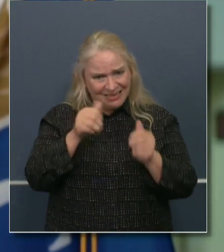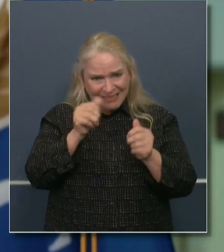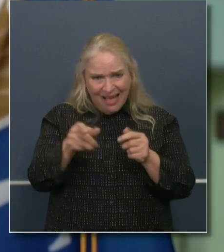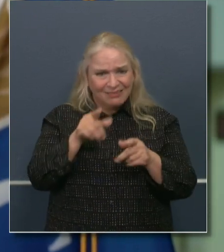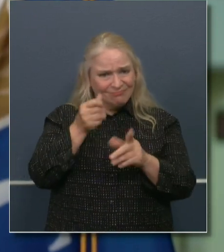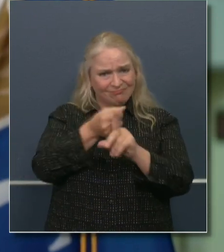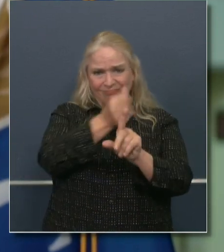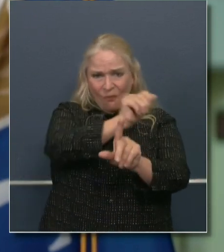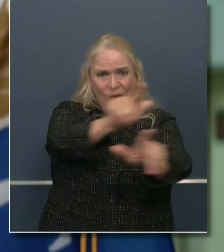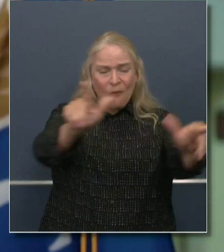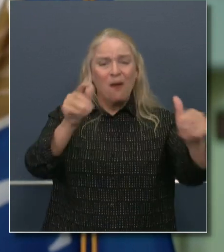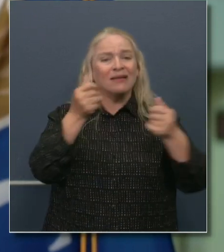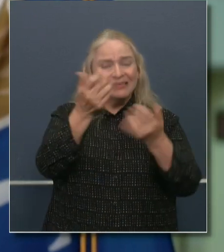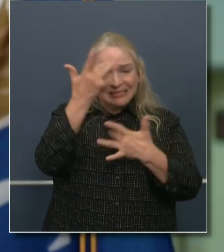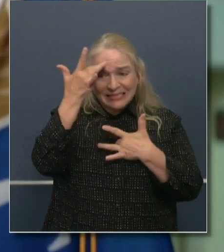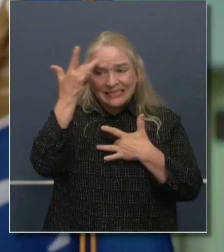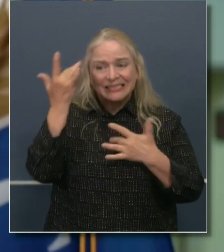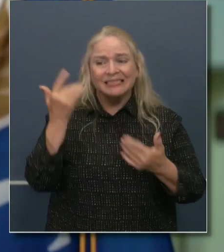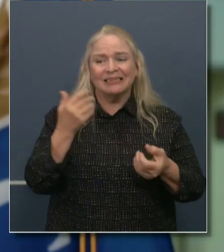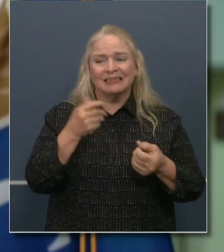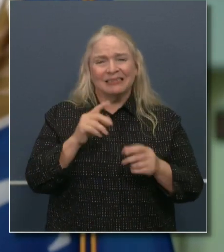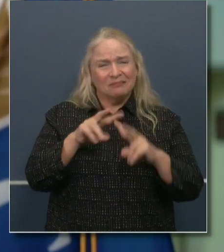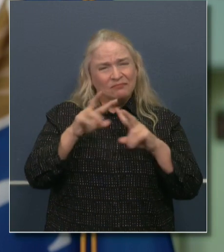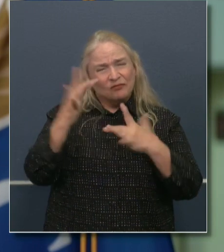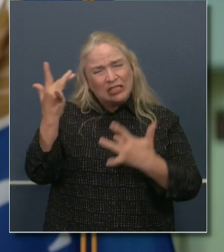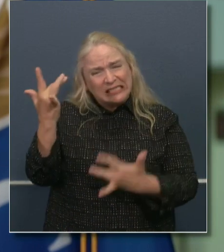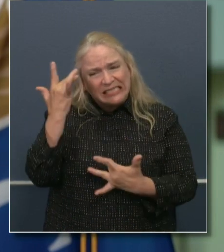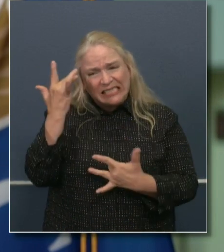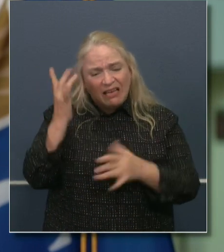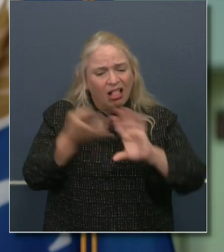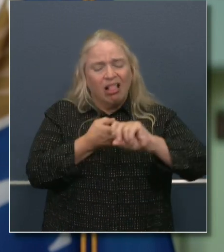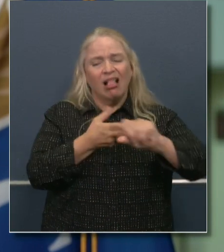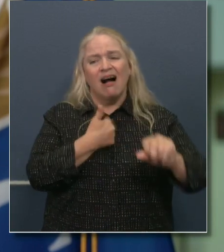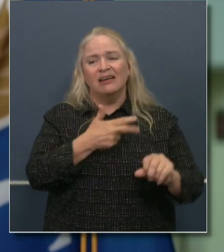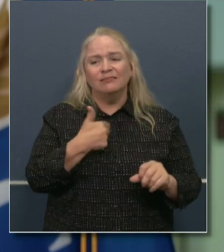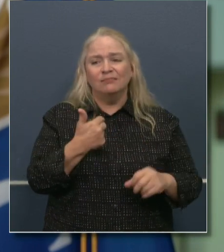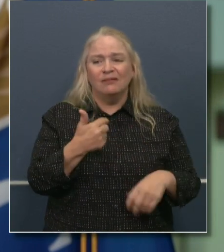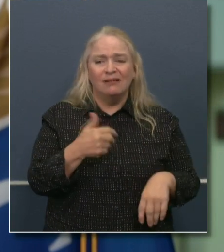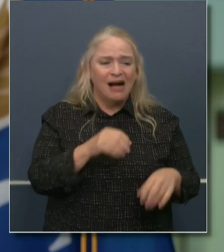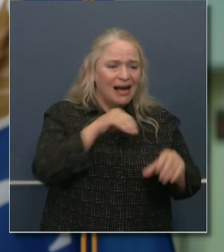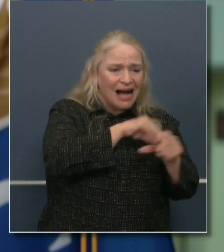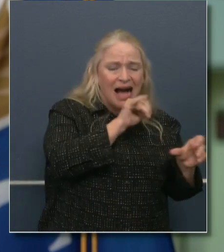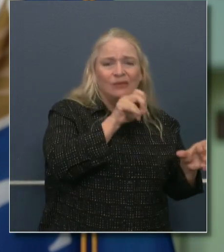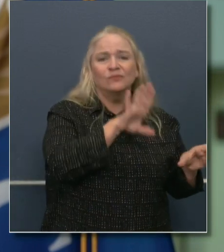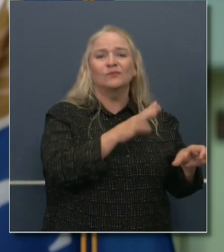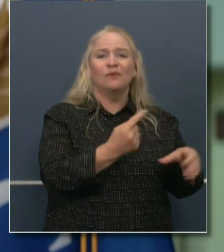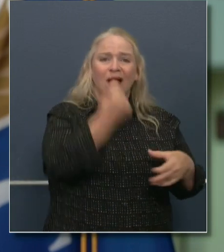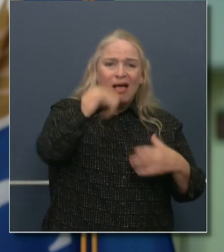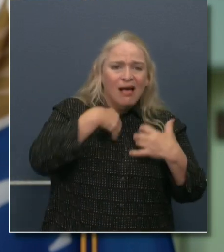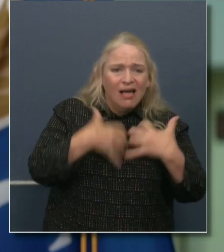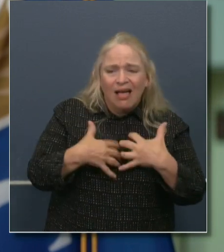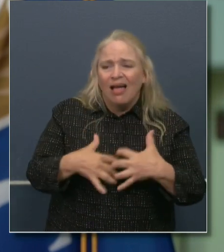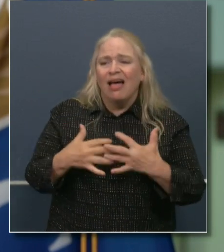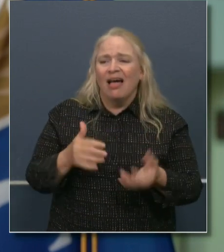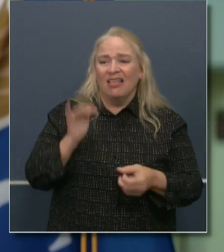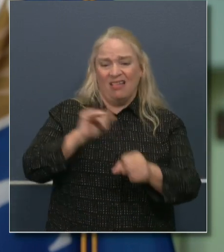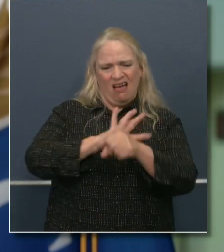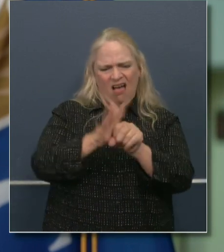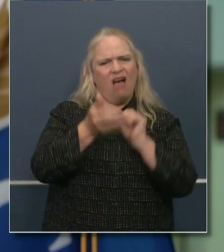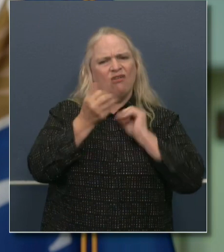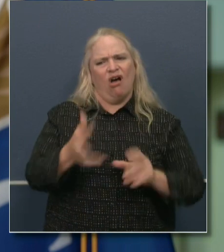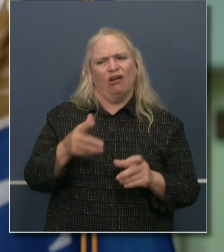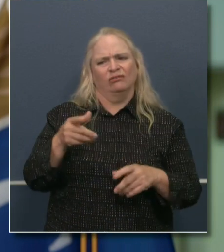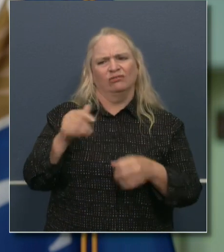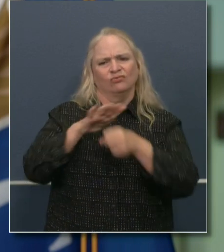that puts people in our ICUs, in our hospitals, and is currently putting a strain on our hospital system and